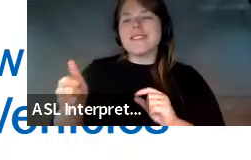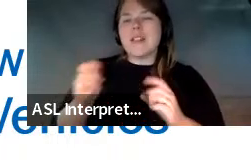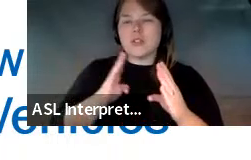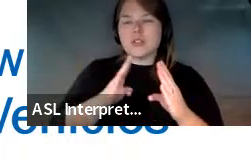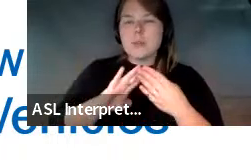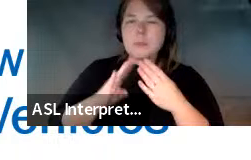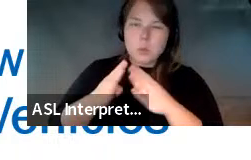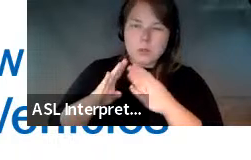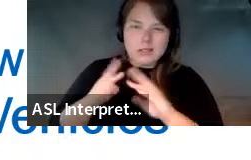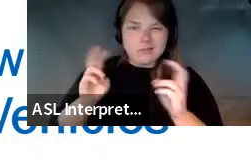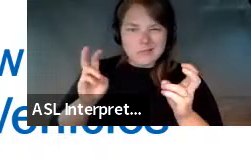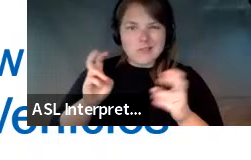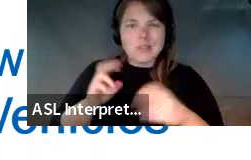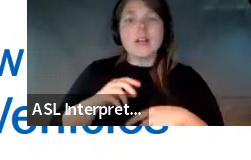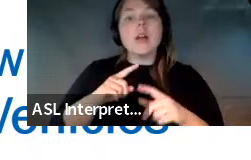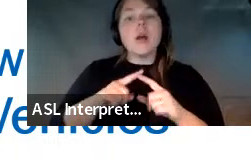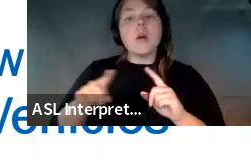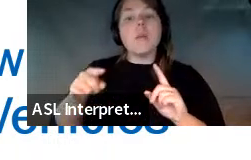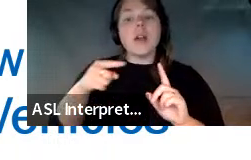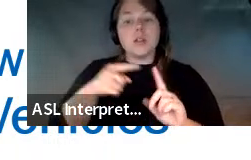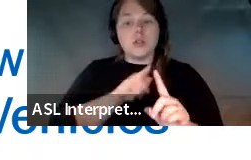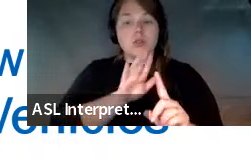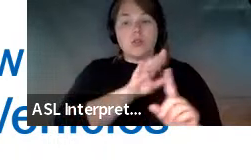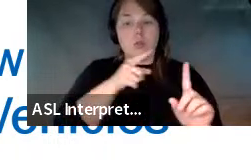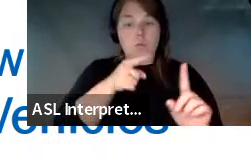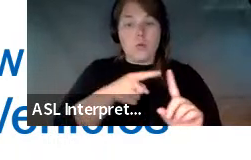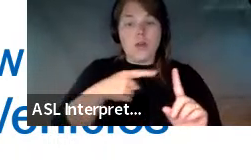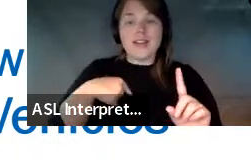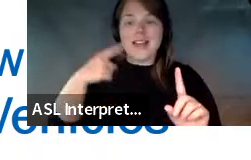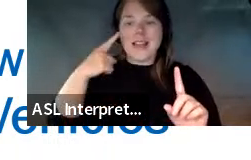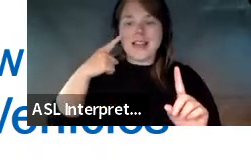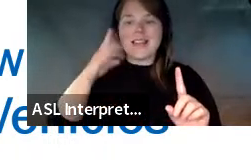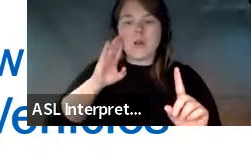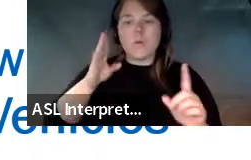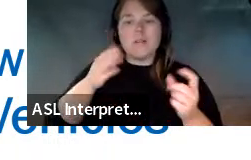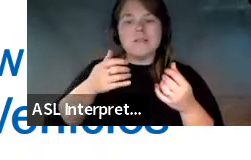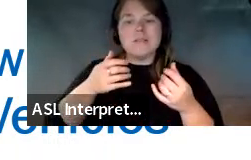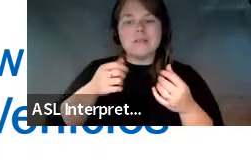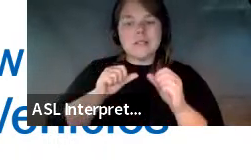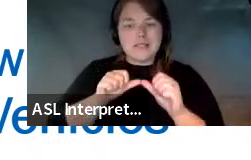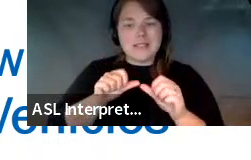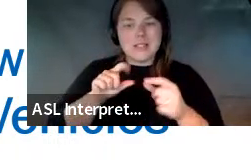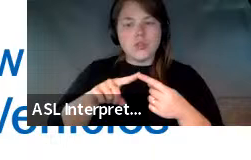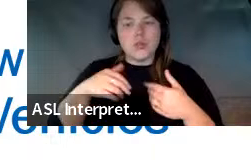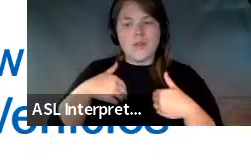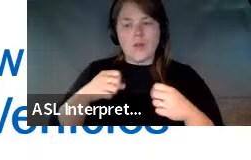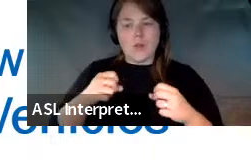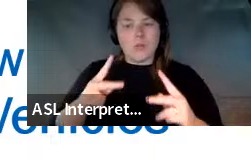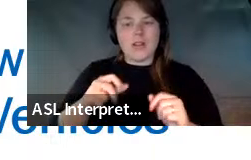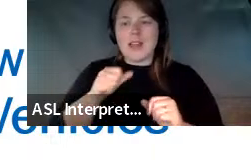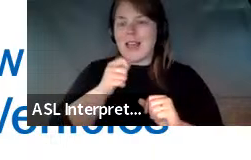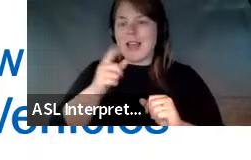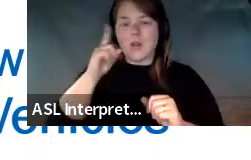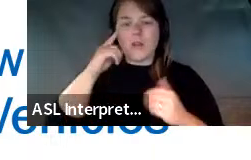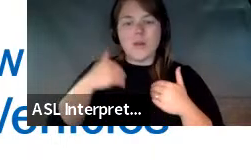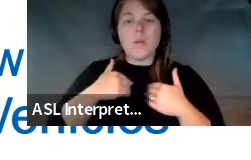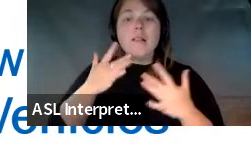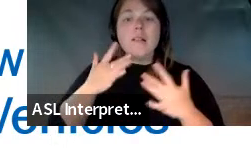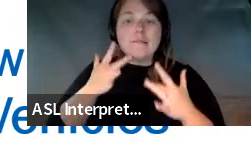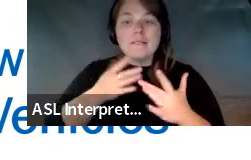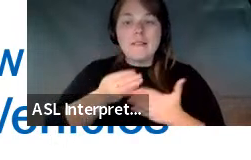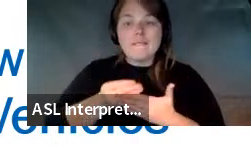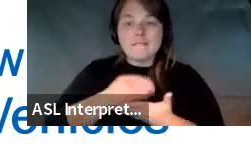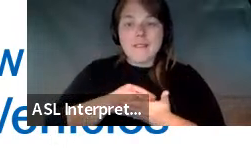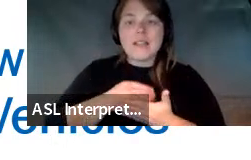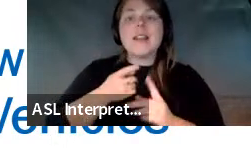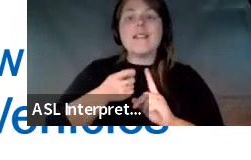say. But to your point, I think we will continue to have opportunity. And I don't think there will be a shortage of funding from other